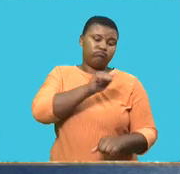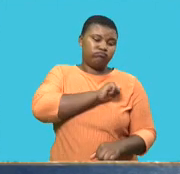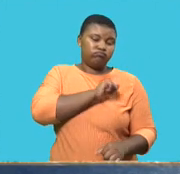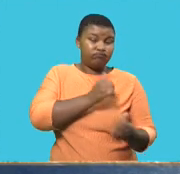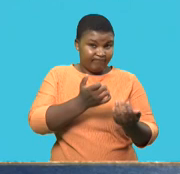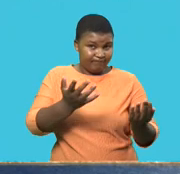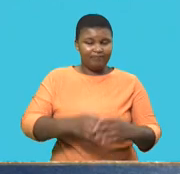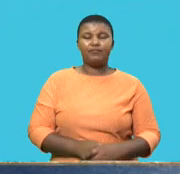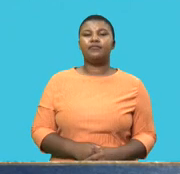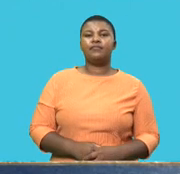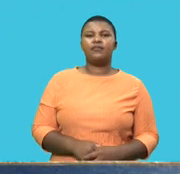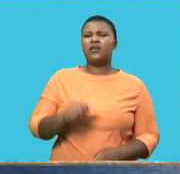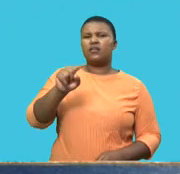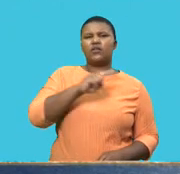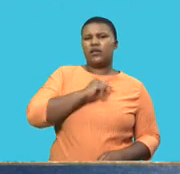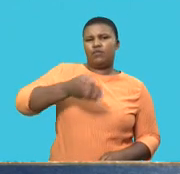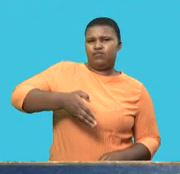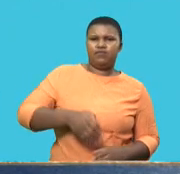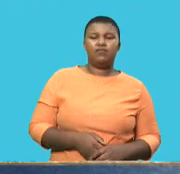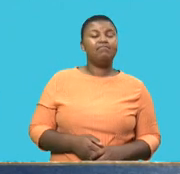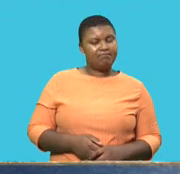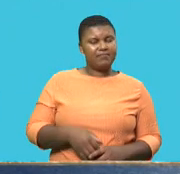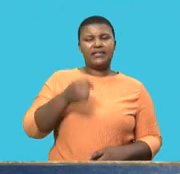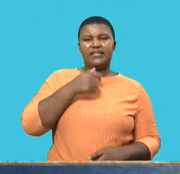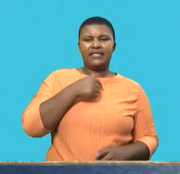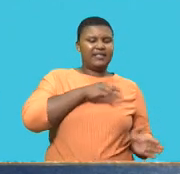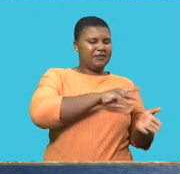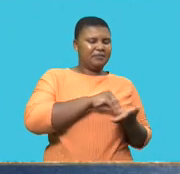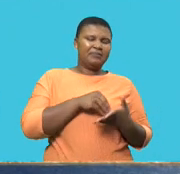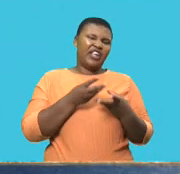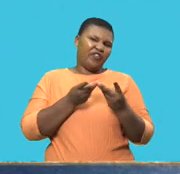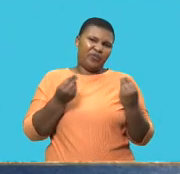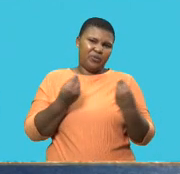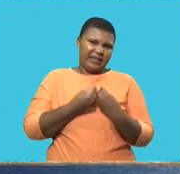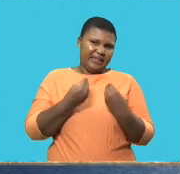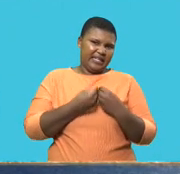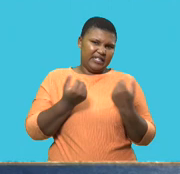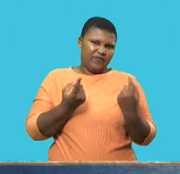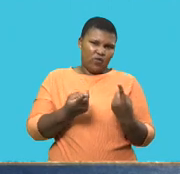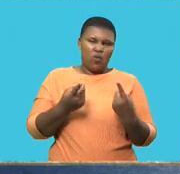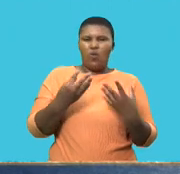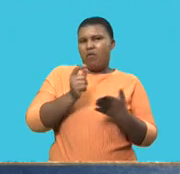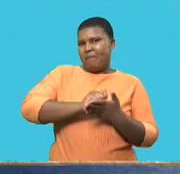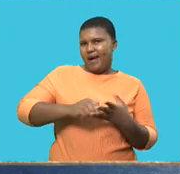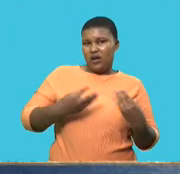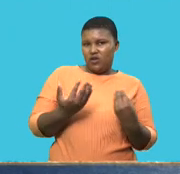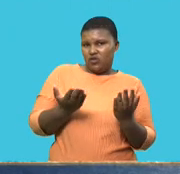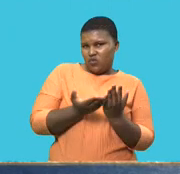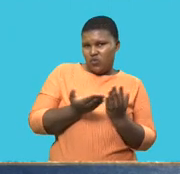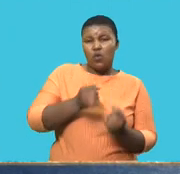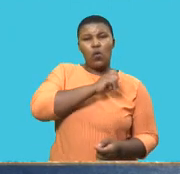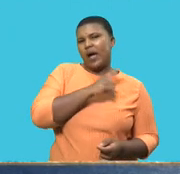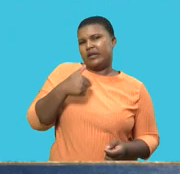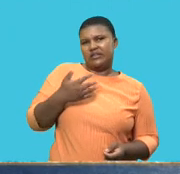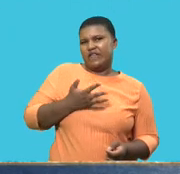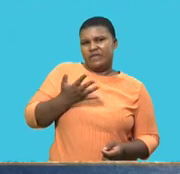we are here. Yes, we've brought some basics of stationery, so that at least